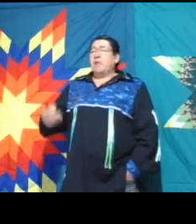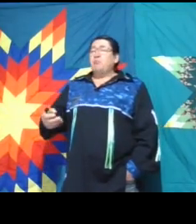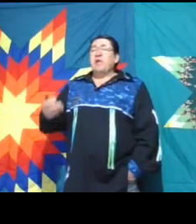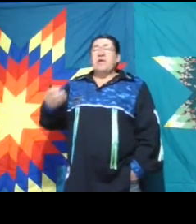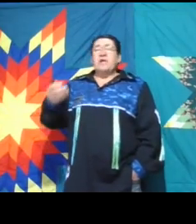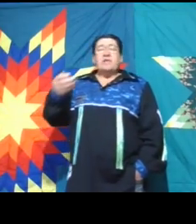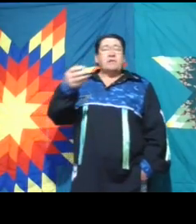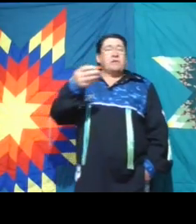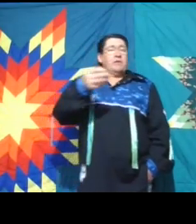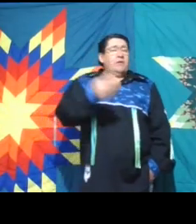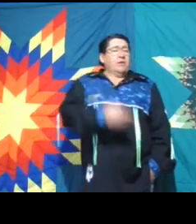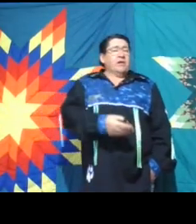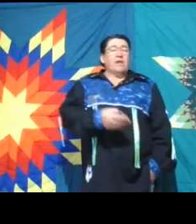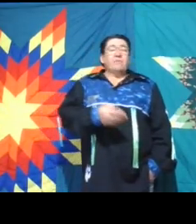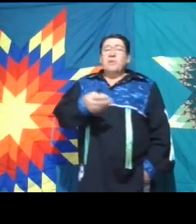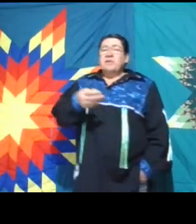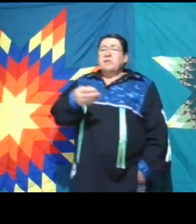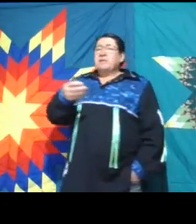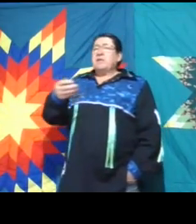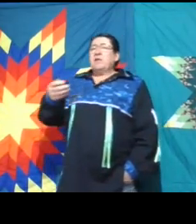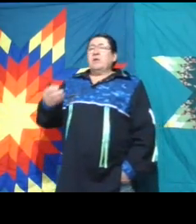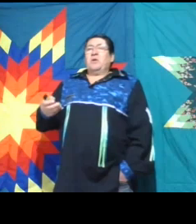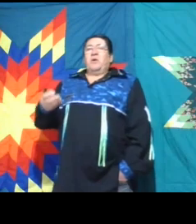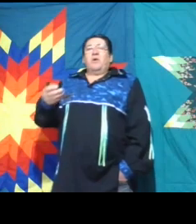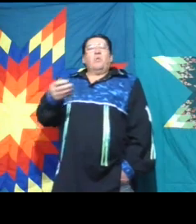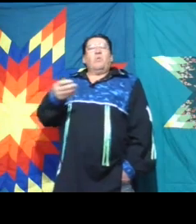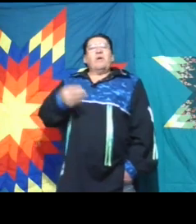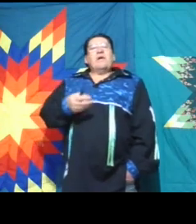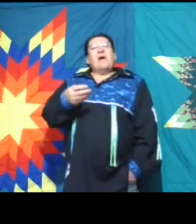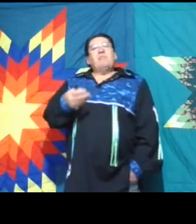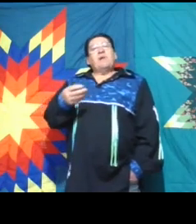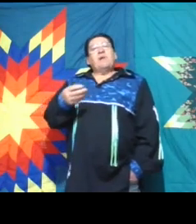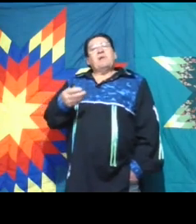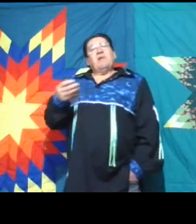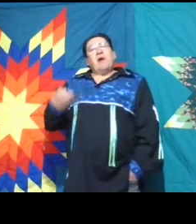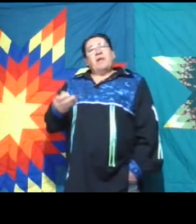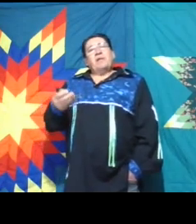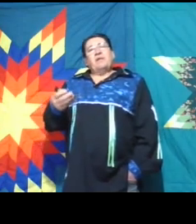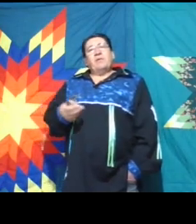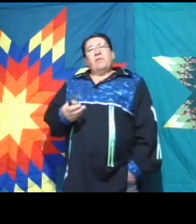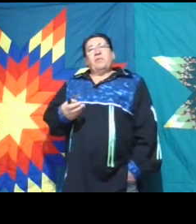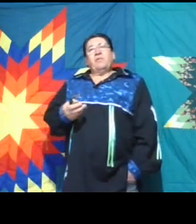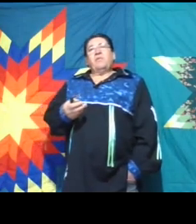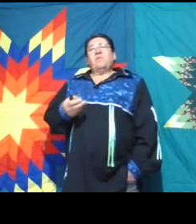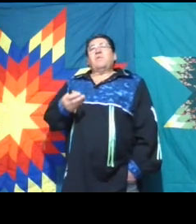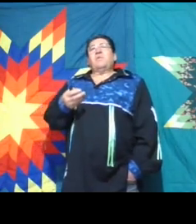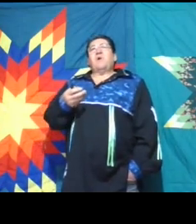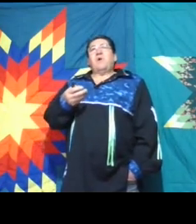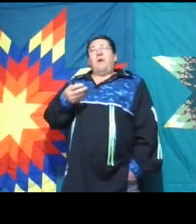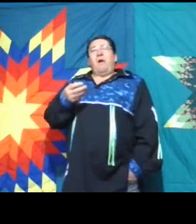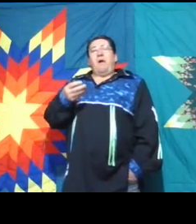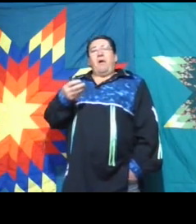organizations, companies, governments. We have been lied to.